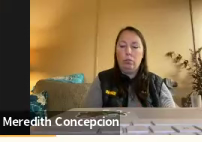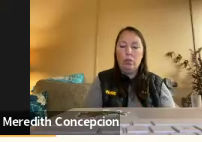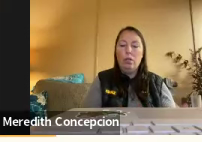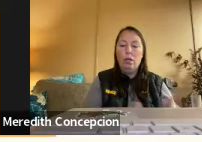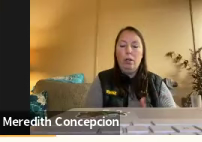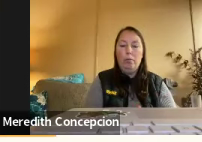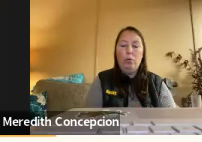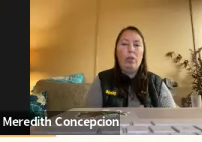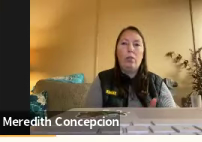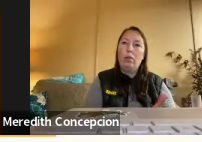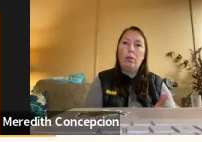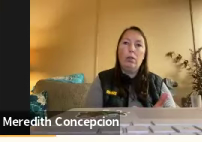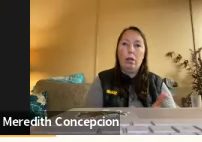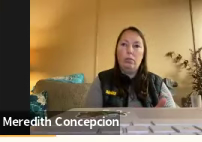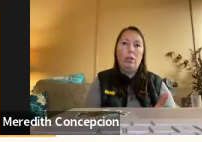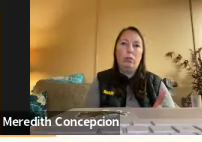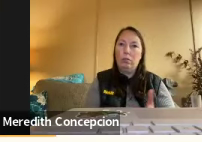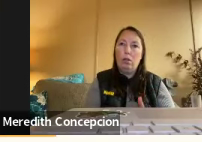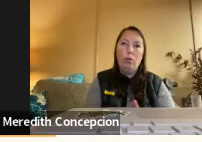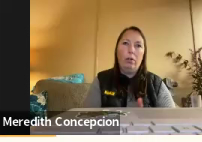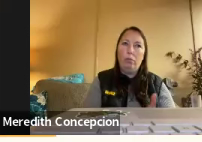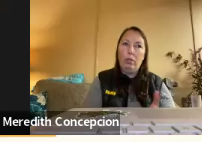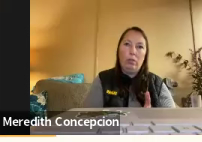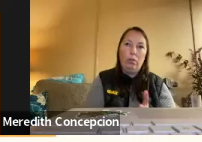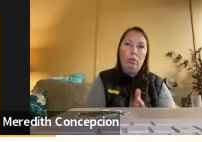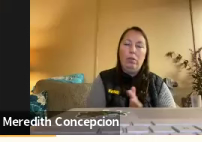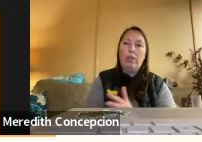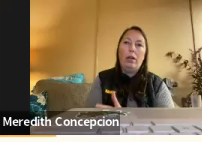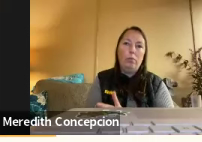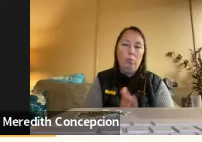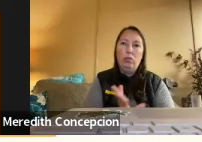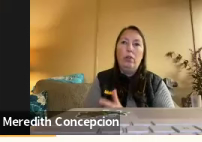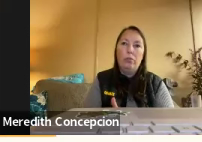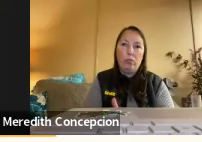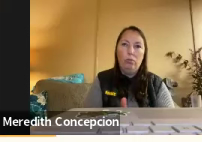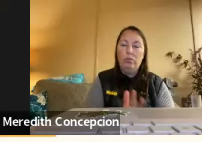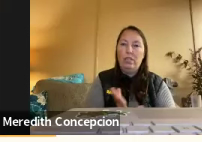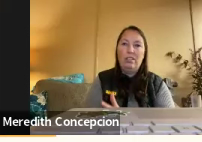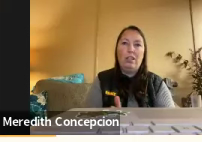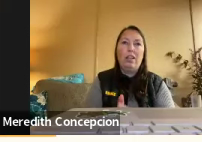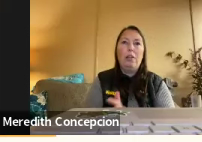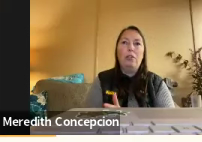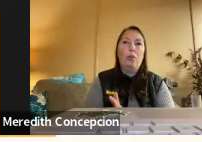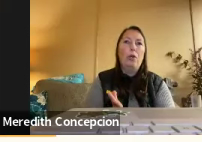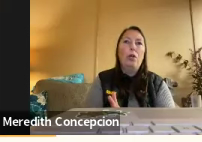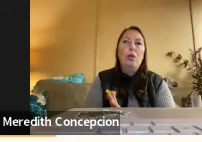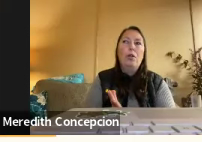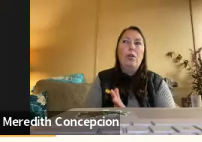a huge one, whether they're on drugs or whether, they've got mental health struggles, things like